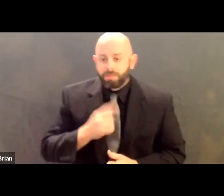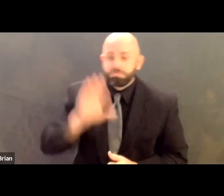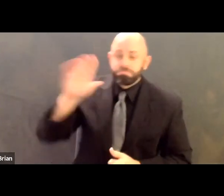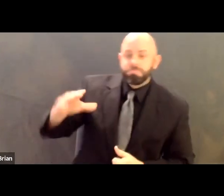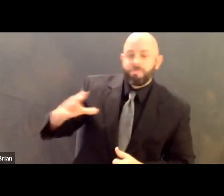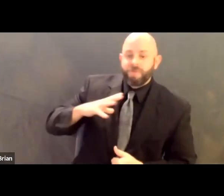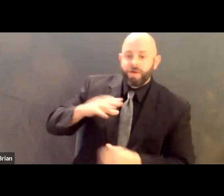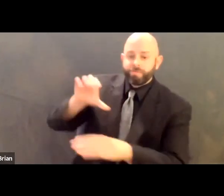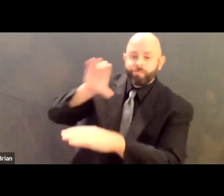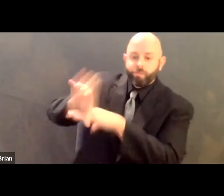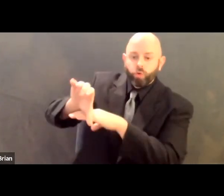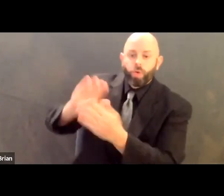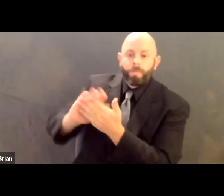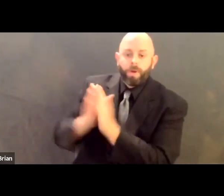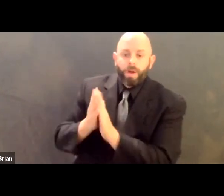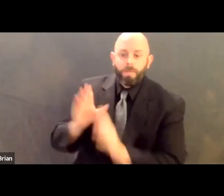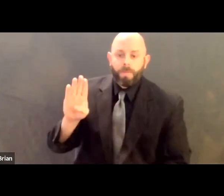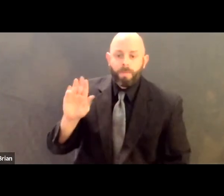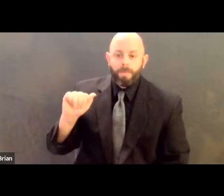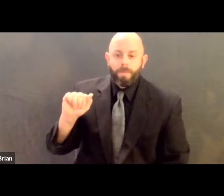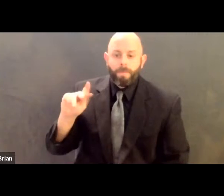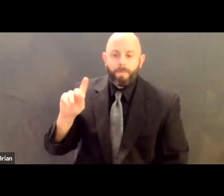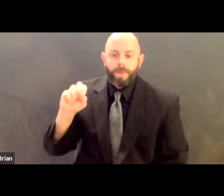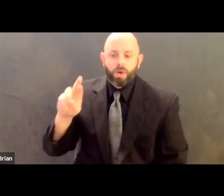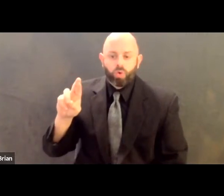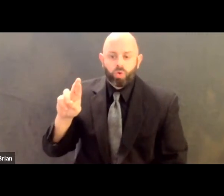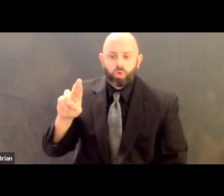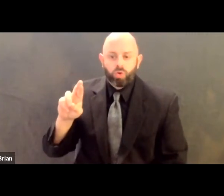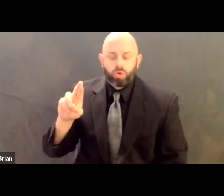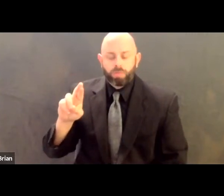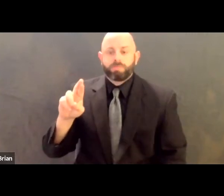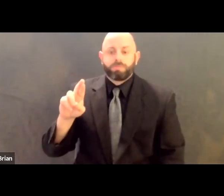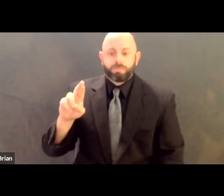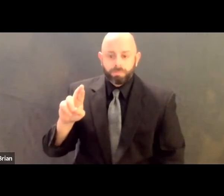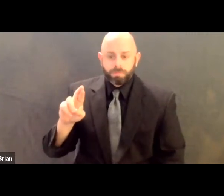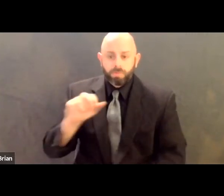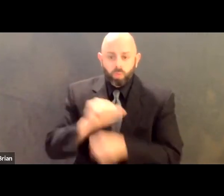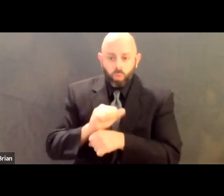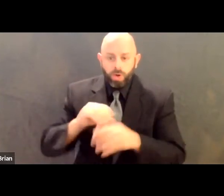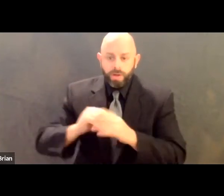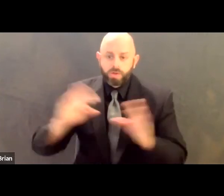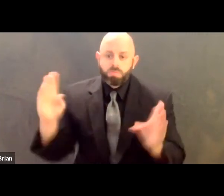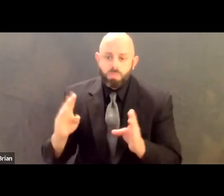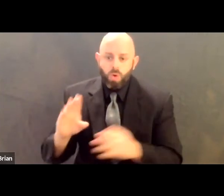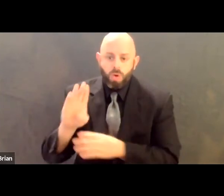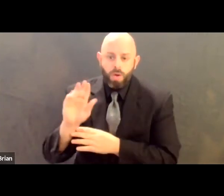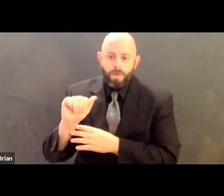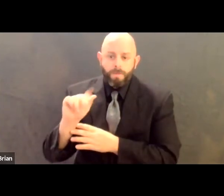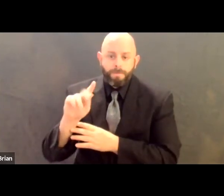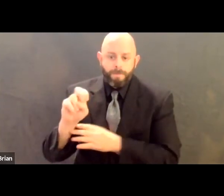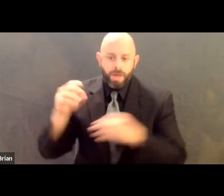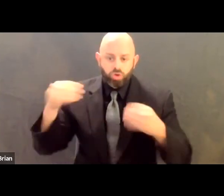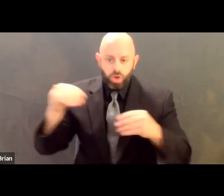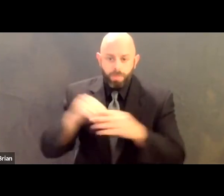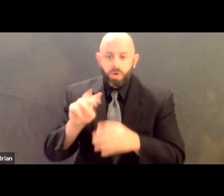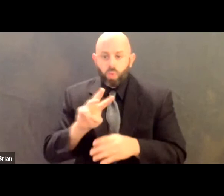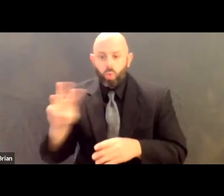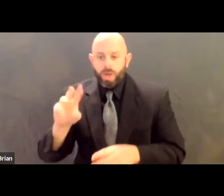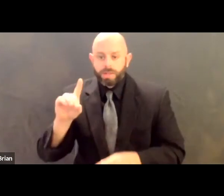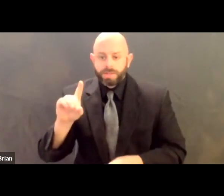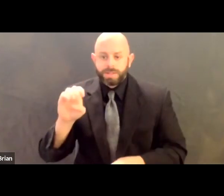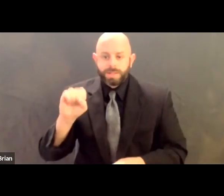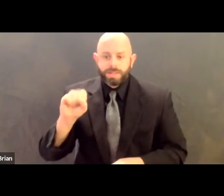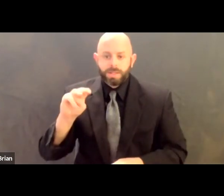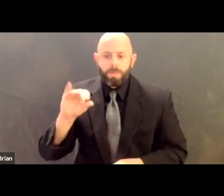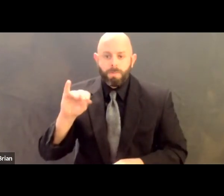baker. He worked in a small bake shop in West Des Moines, Iowa. And he would go to work about